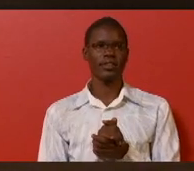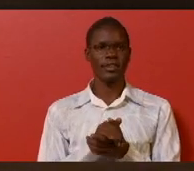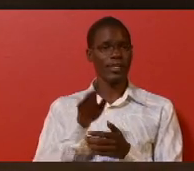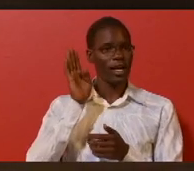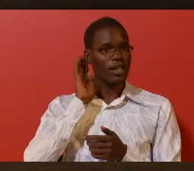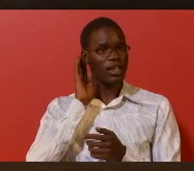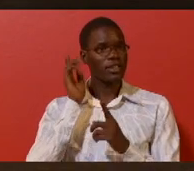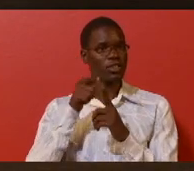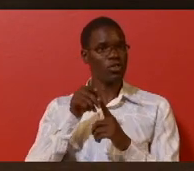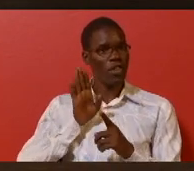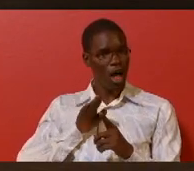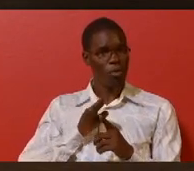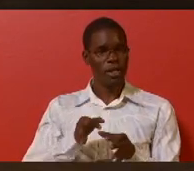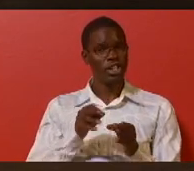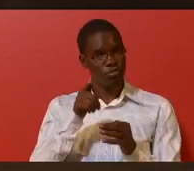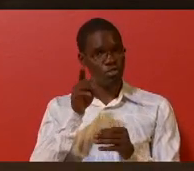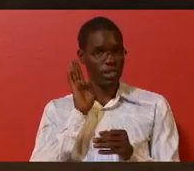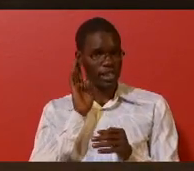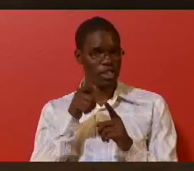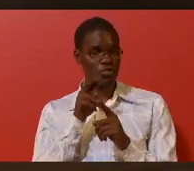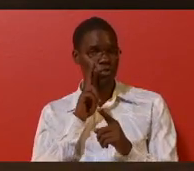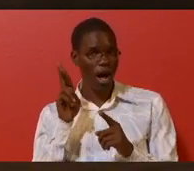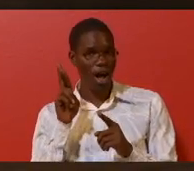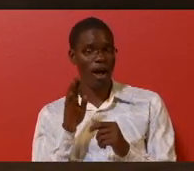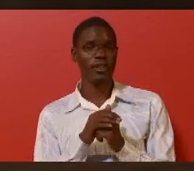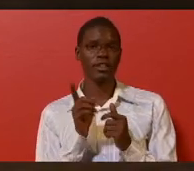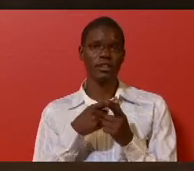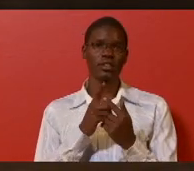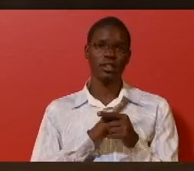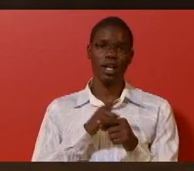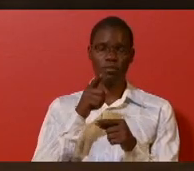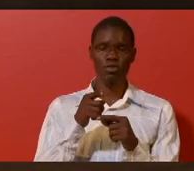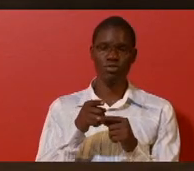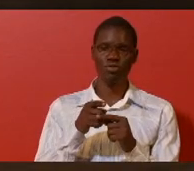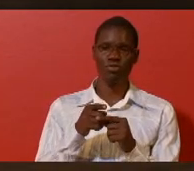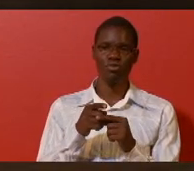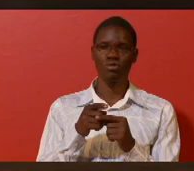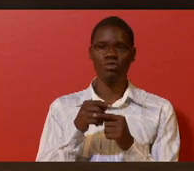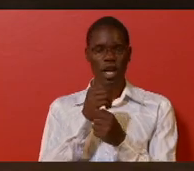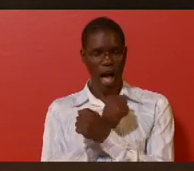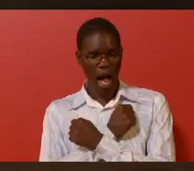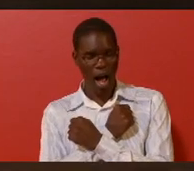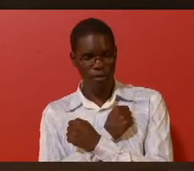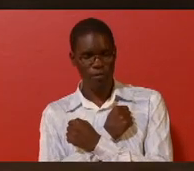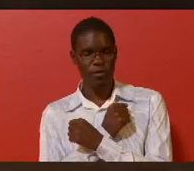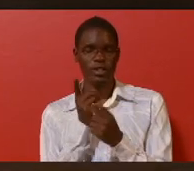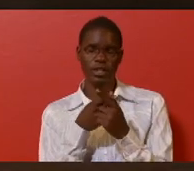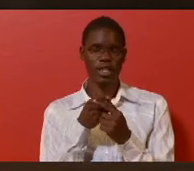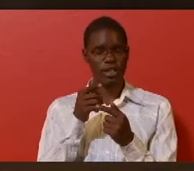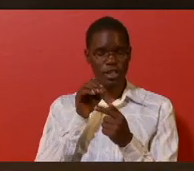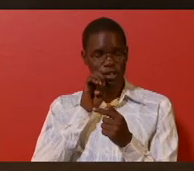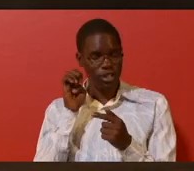Listen to the woman. If you listen to her, when you're ready, she'll be ready. But if you don't listen to